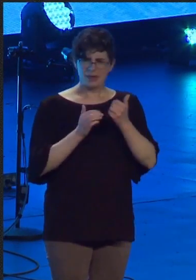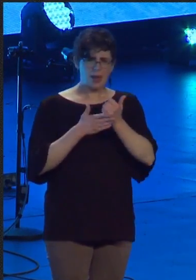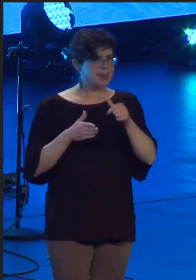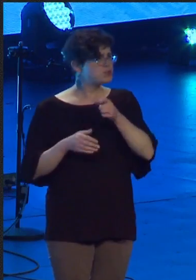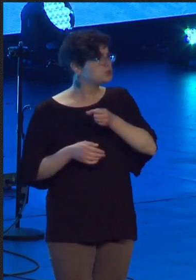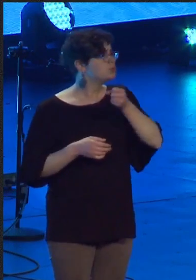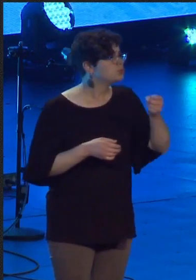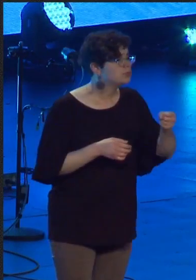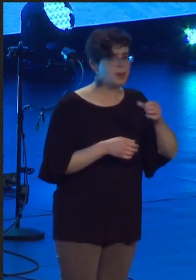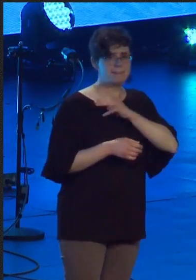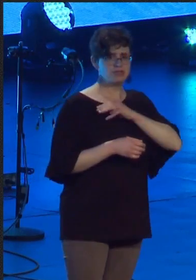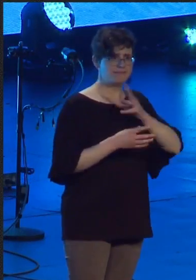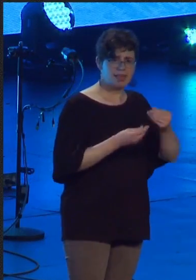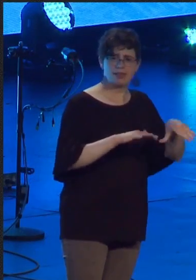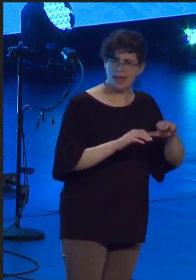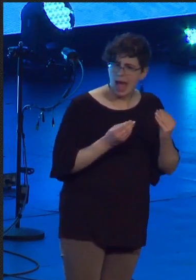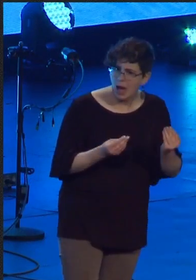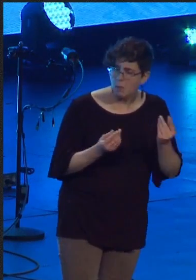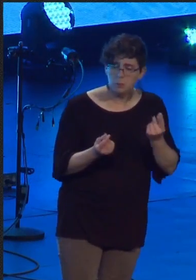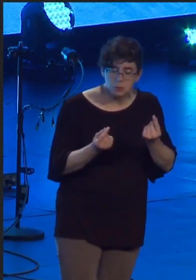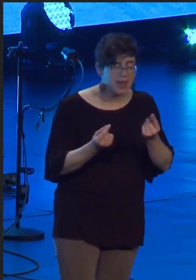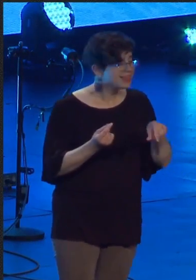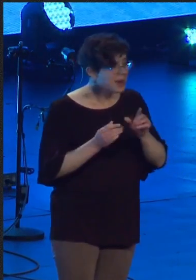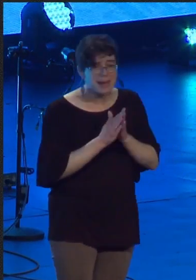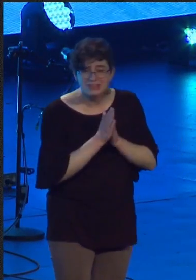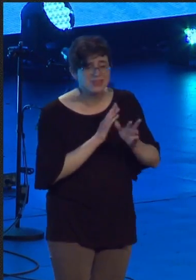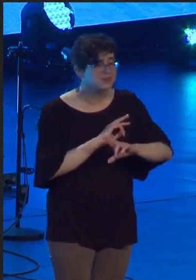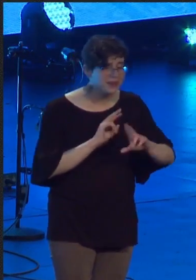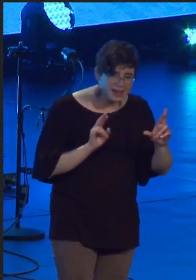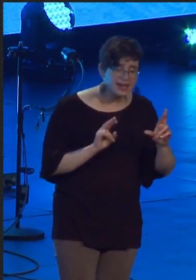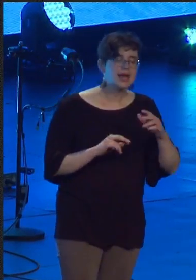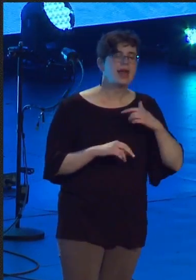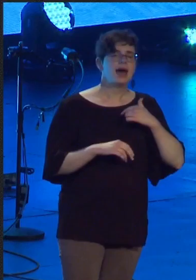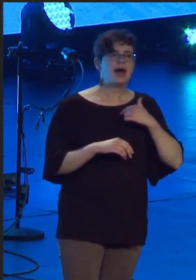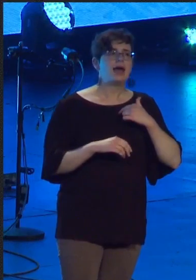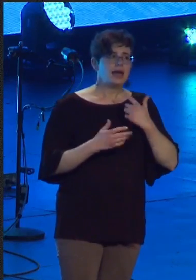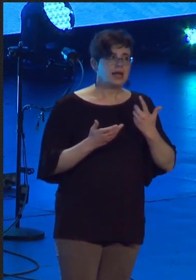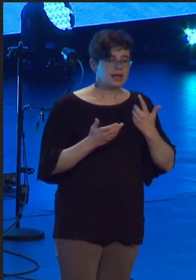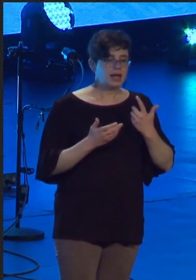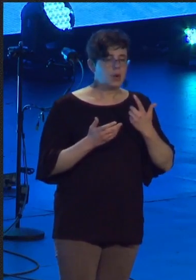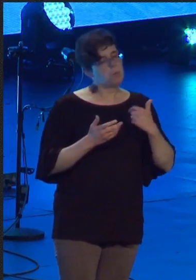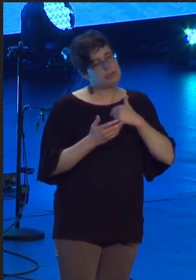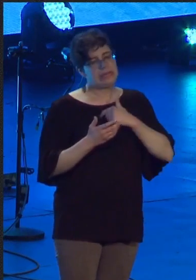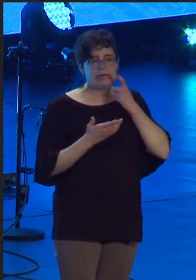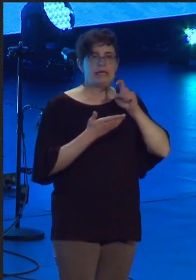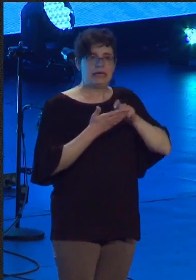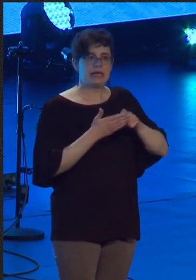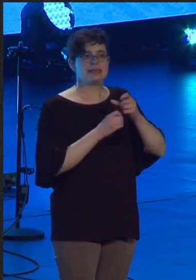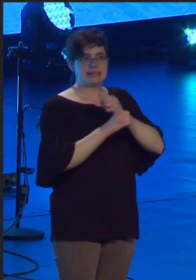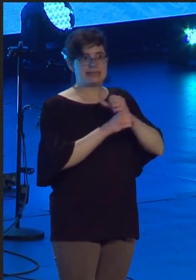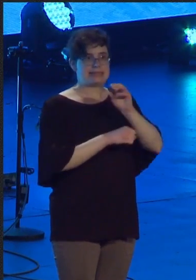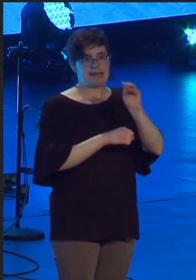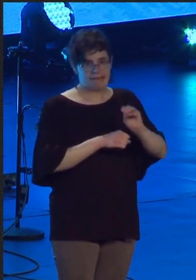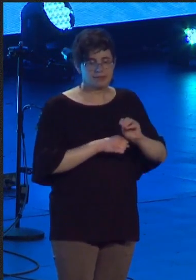to be church leaders? They have a passion to make a difference in the world. And I continue to say, we see all the statistics, but as I see this